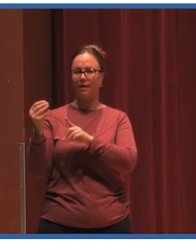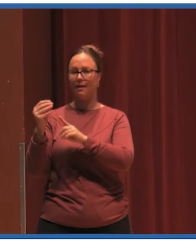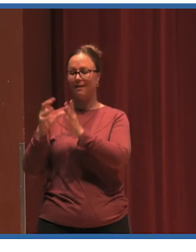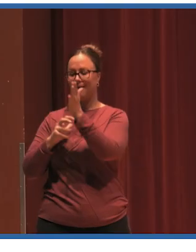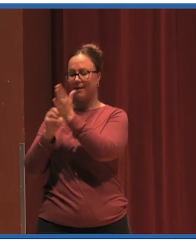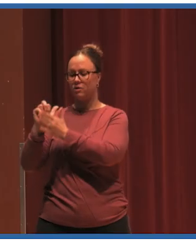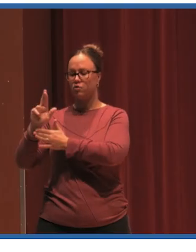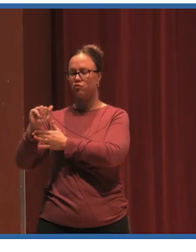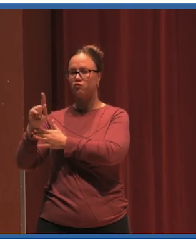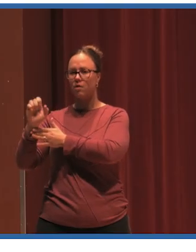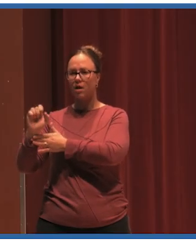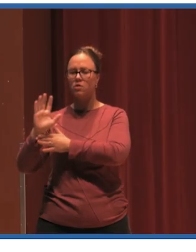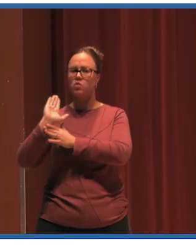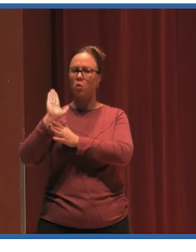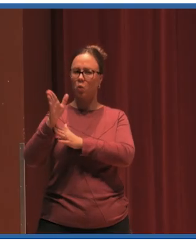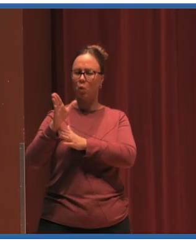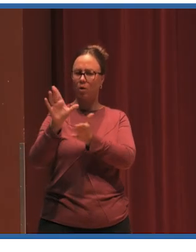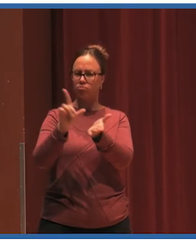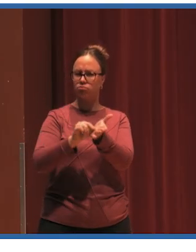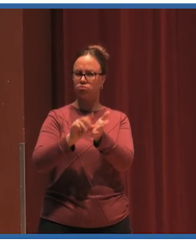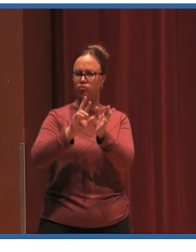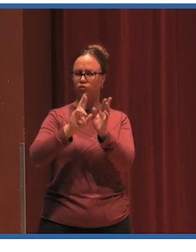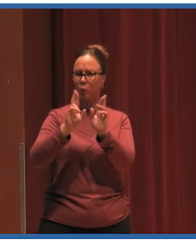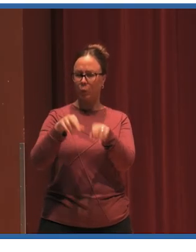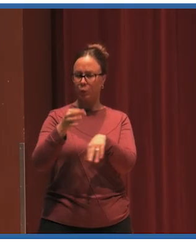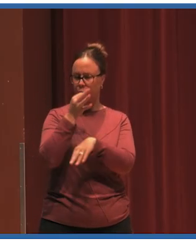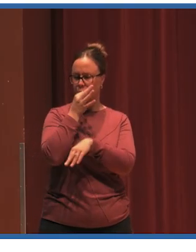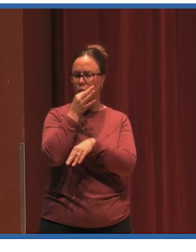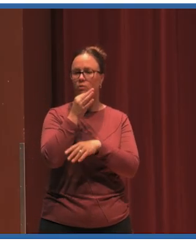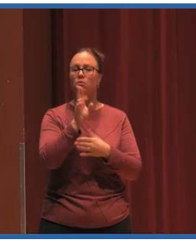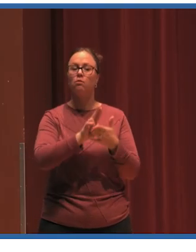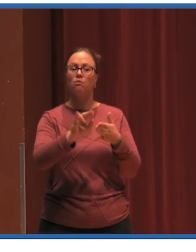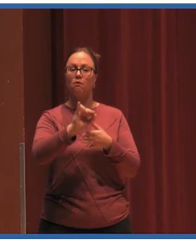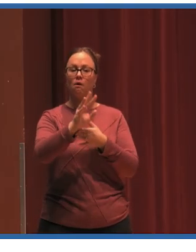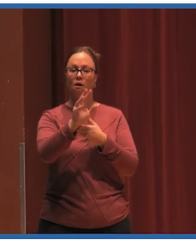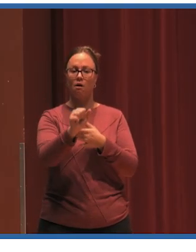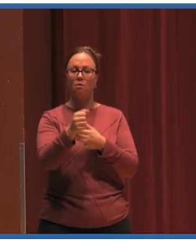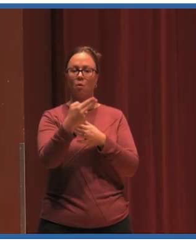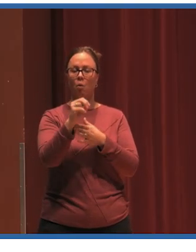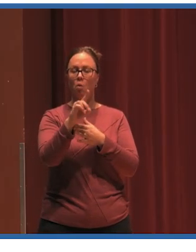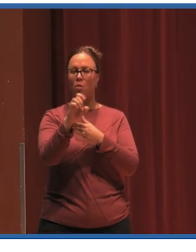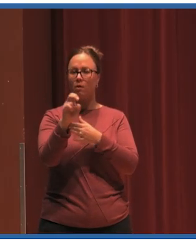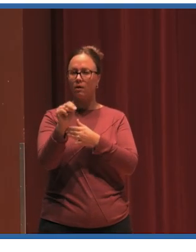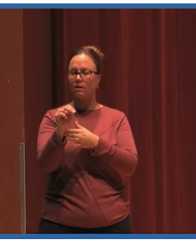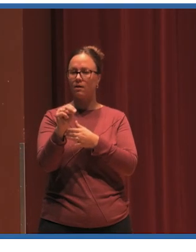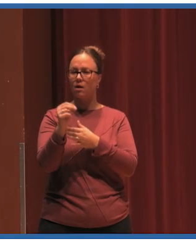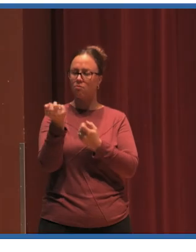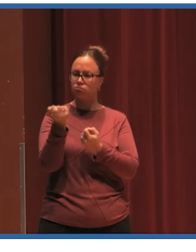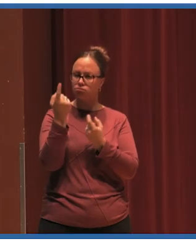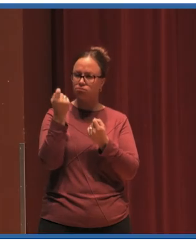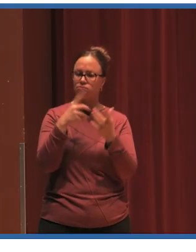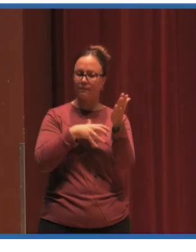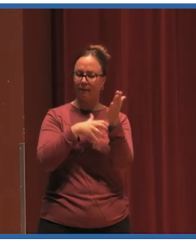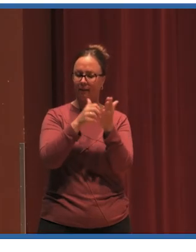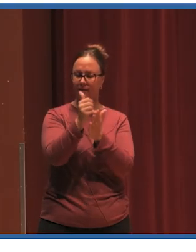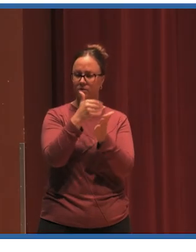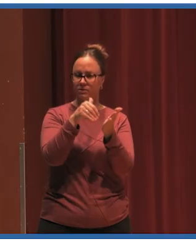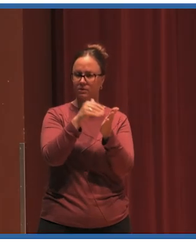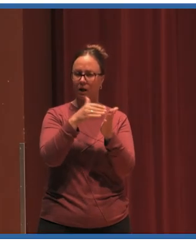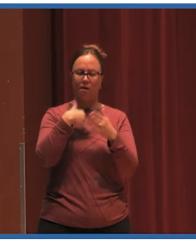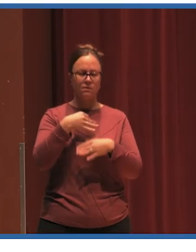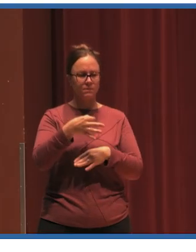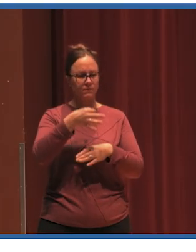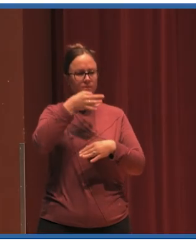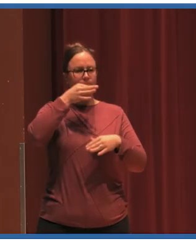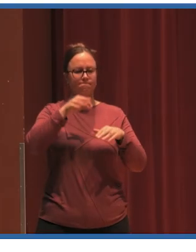be releasing a report, I think, soon. The University of Iowa Holding Comprehensive Cancer Center assembled an expert panel. It was a panel